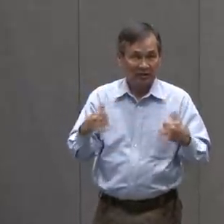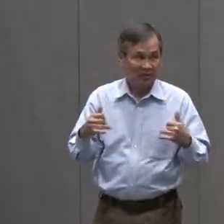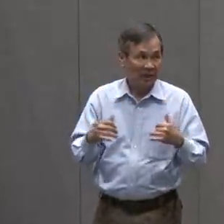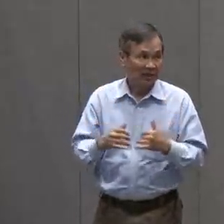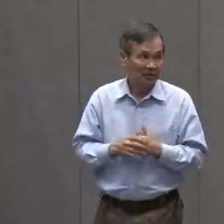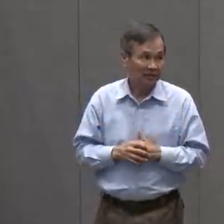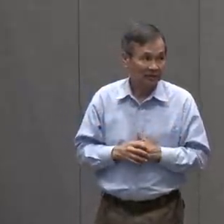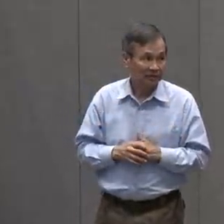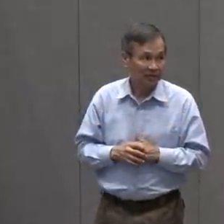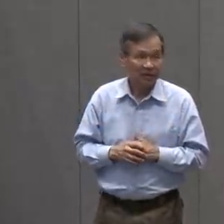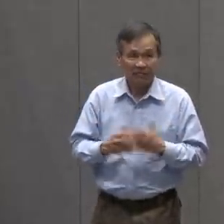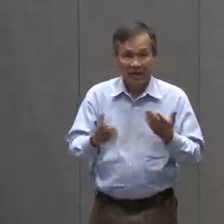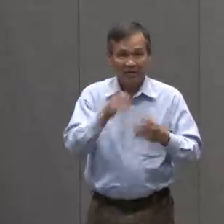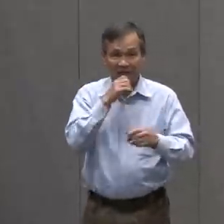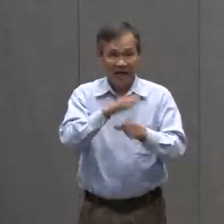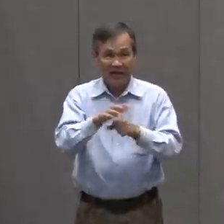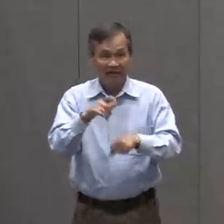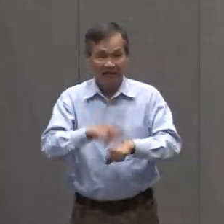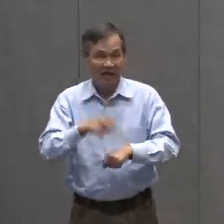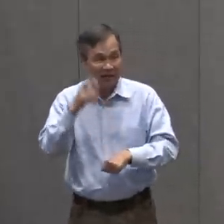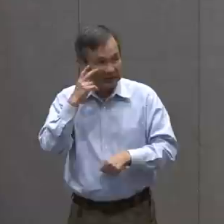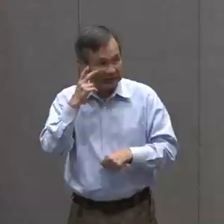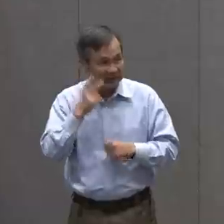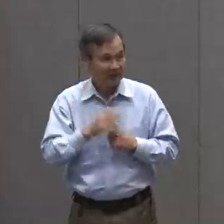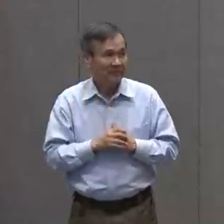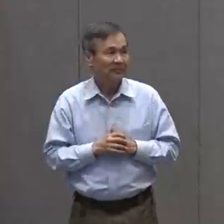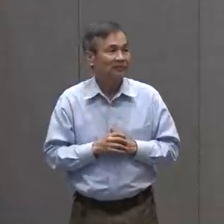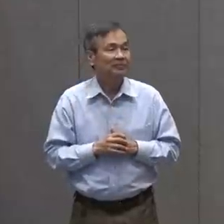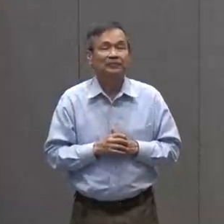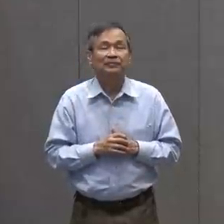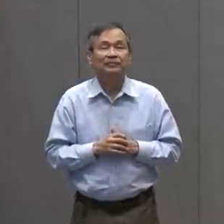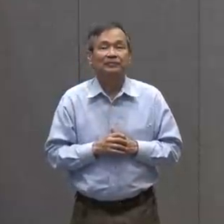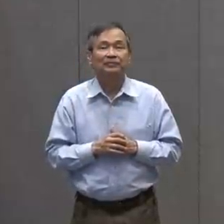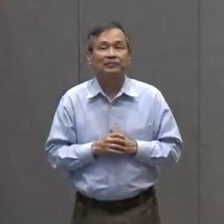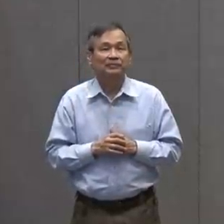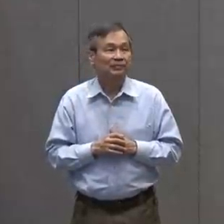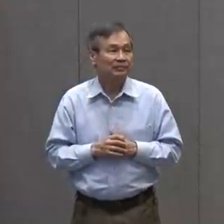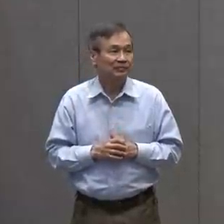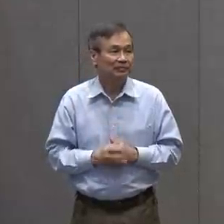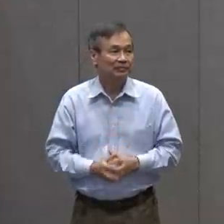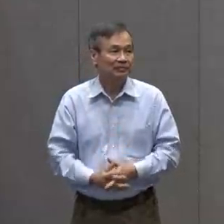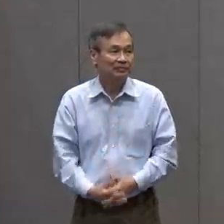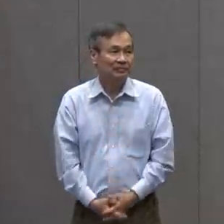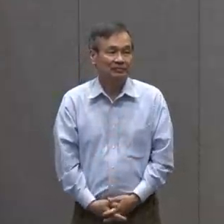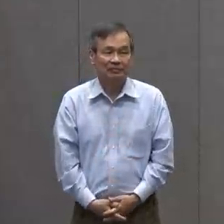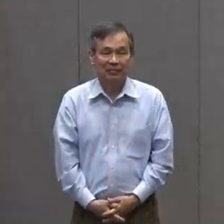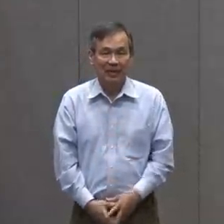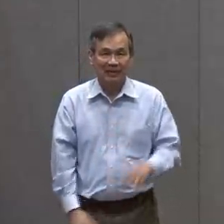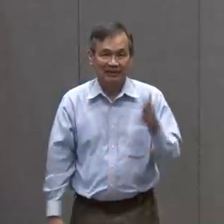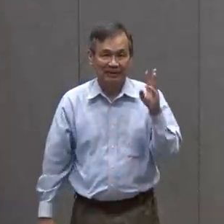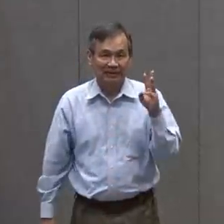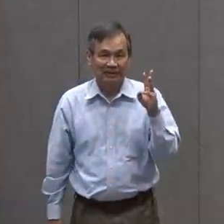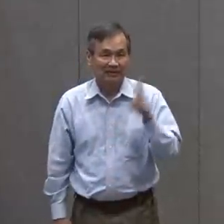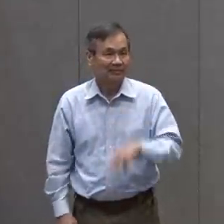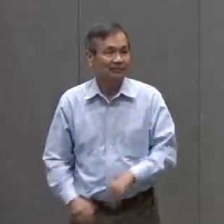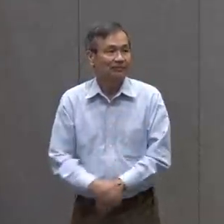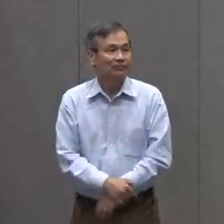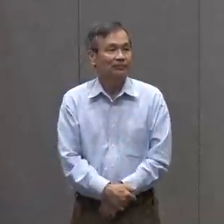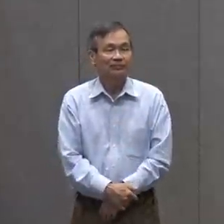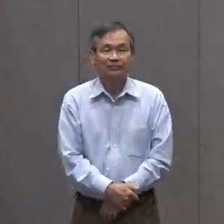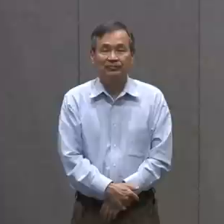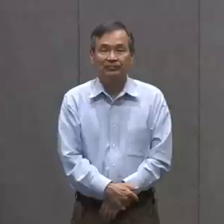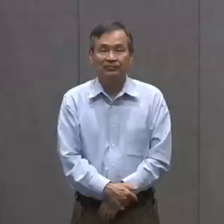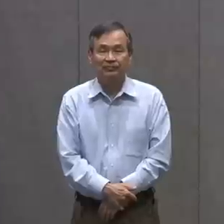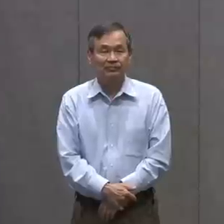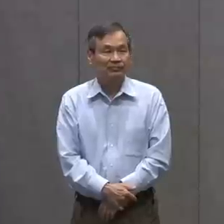I don't know if we'll have time. Hopefully we might be able to get through it, but let's see how lucky we are. Okay, I rolled a 6, so I'm going to count.